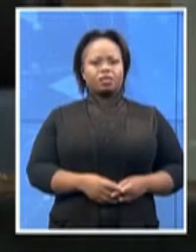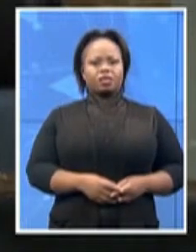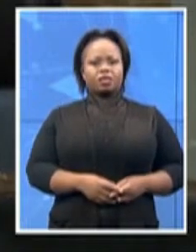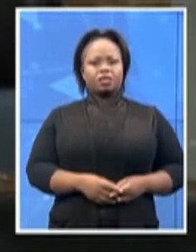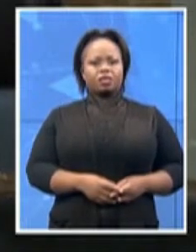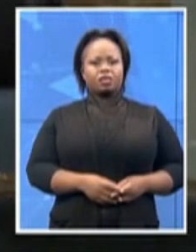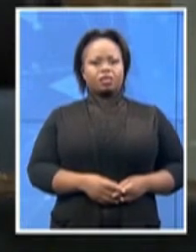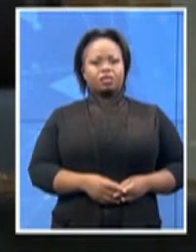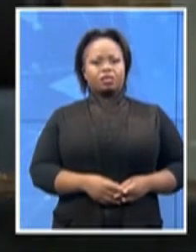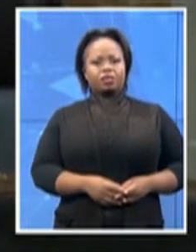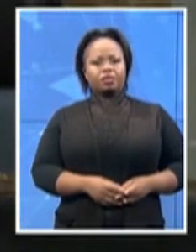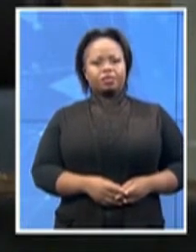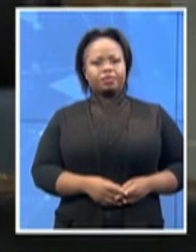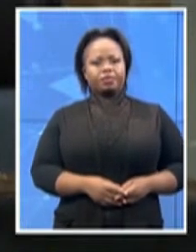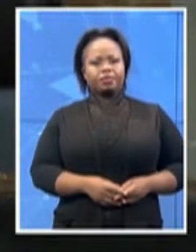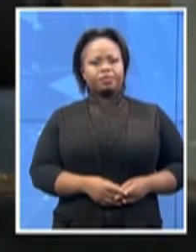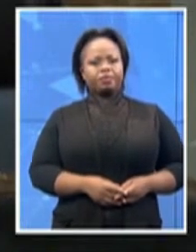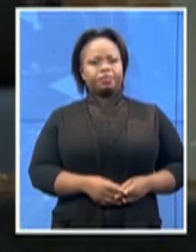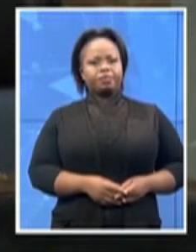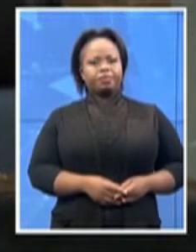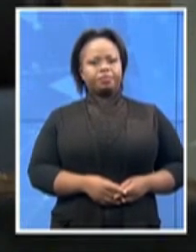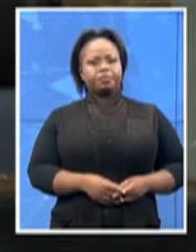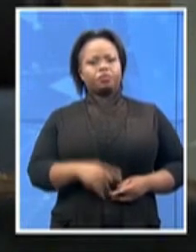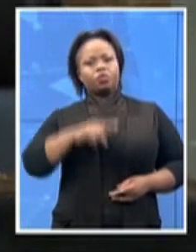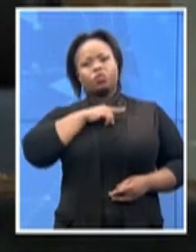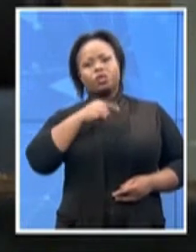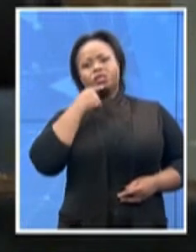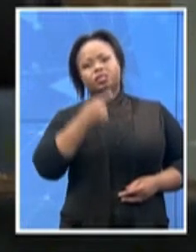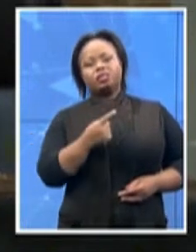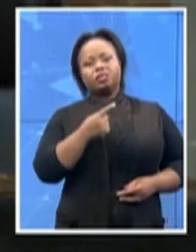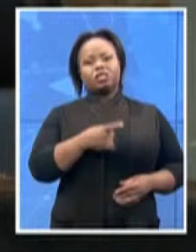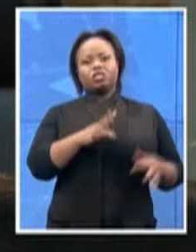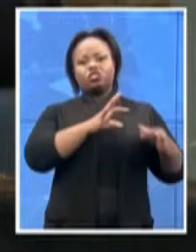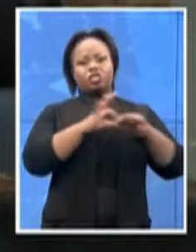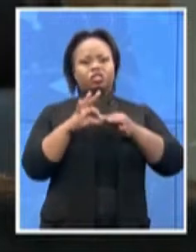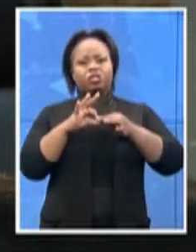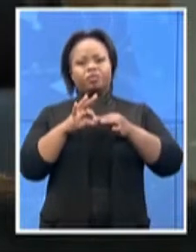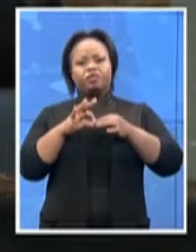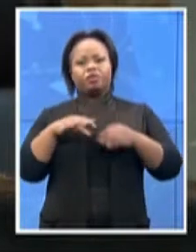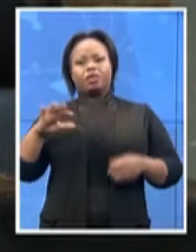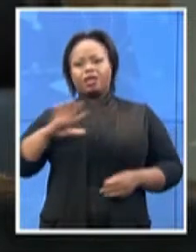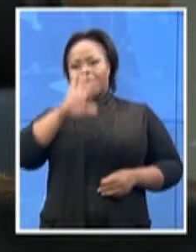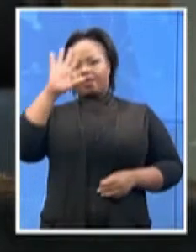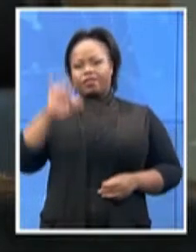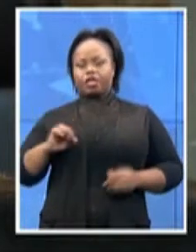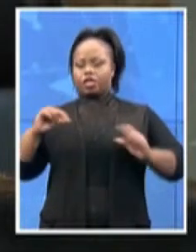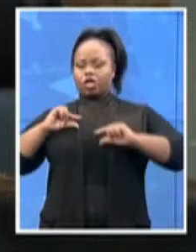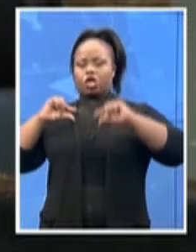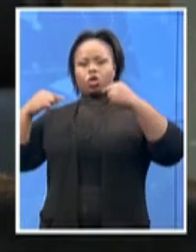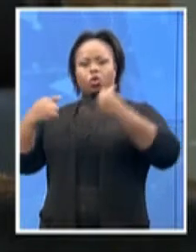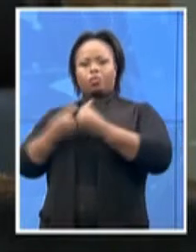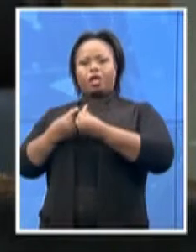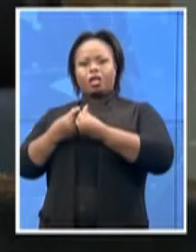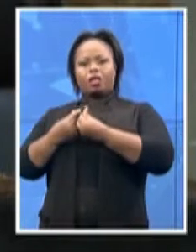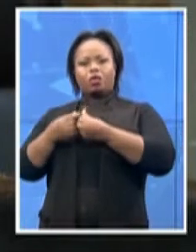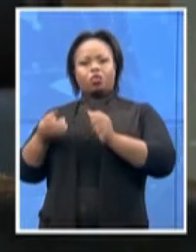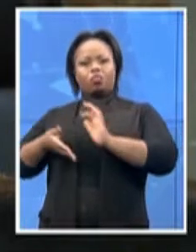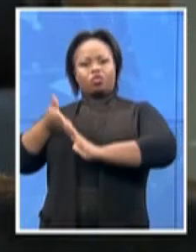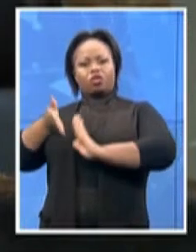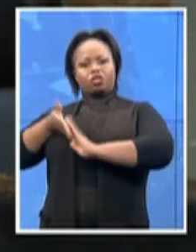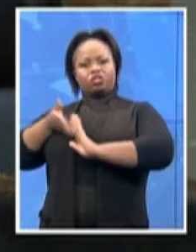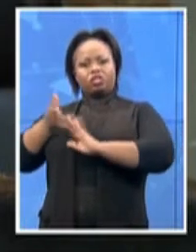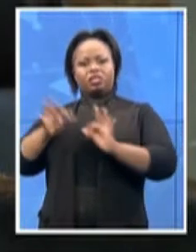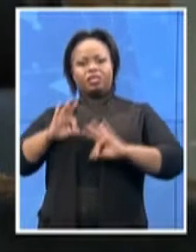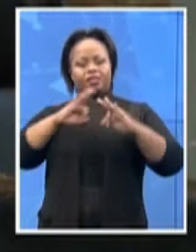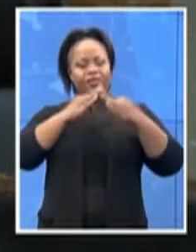improper relationship between African Global Operations and the President's family to the public protector. Mr. Maimane had